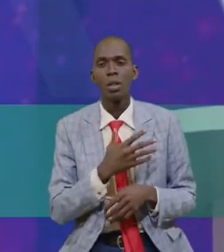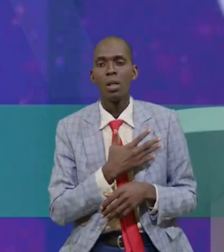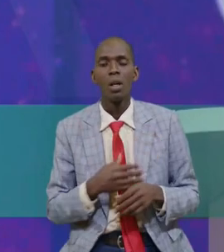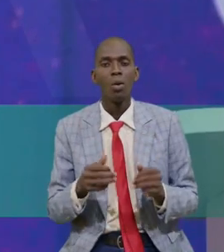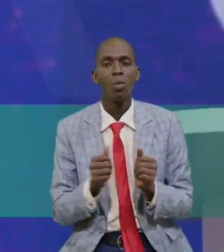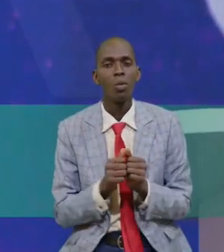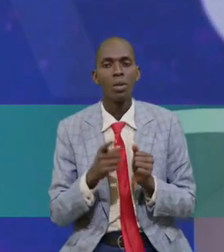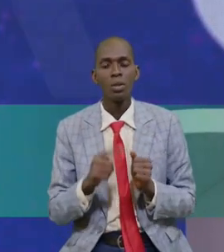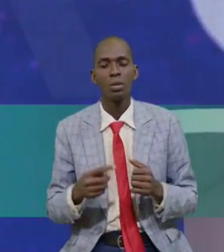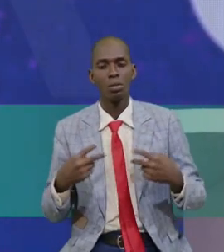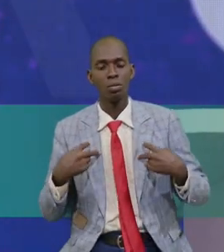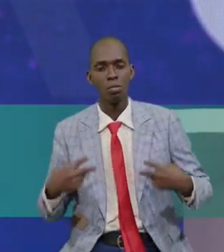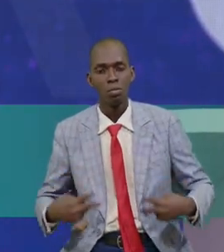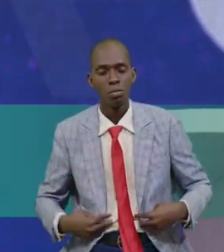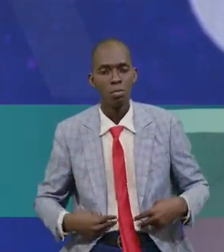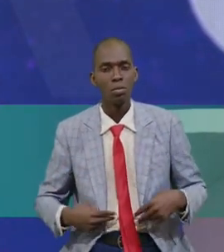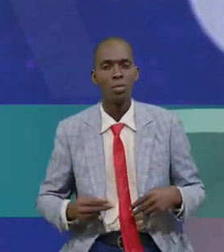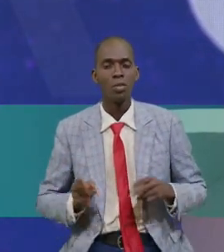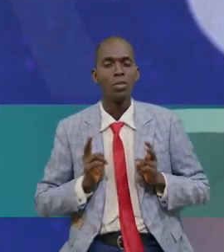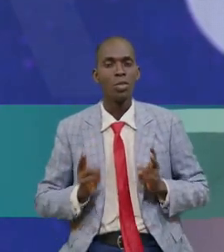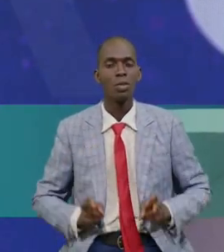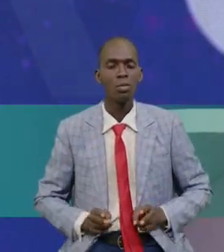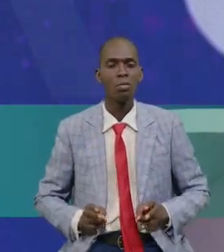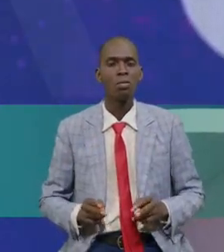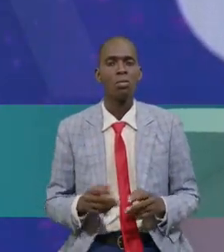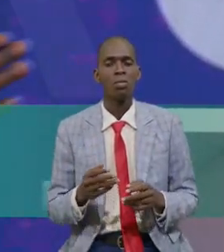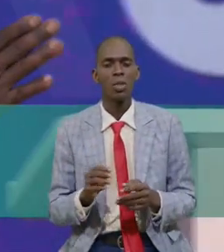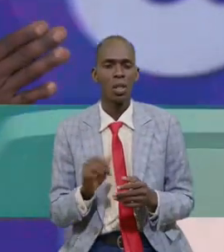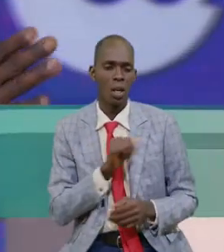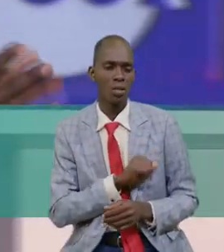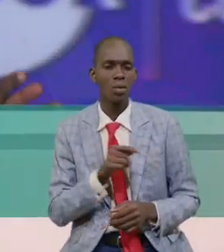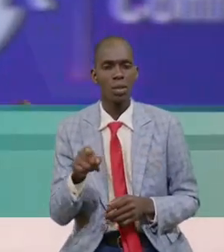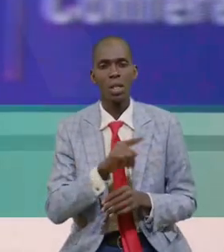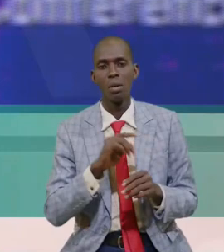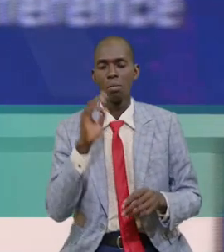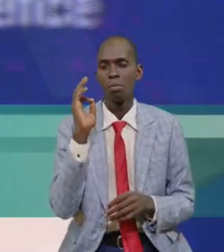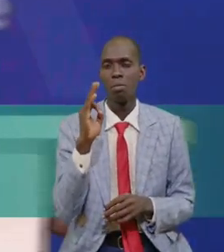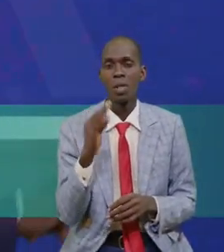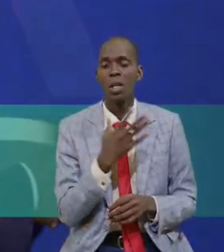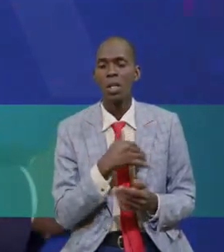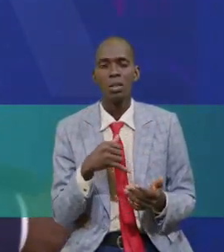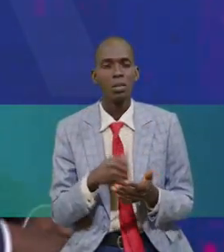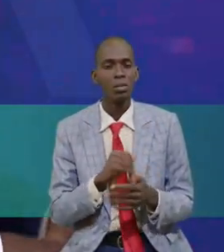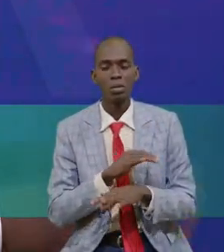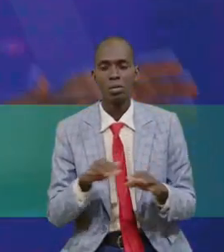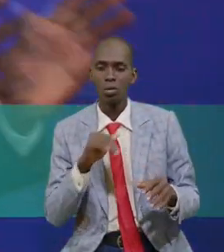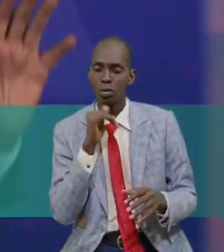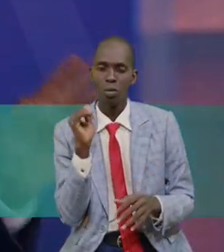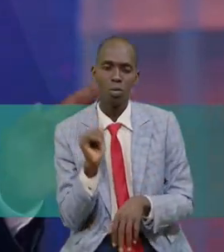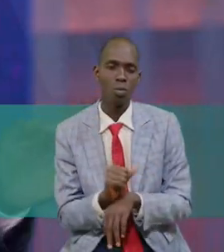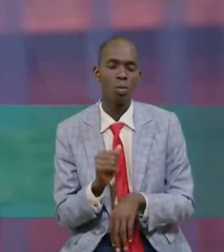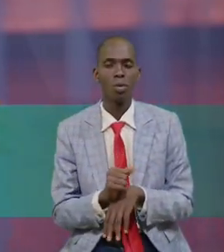physical, natural attitude, they minister and it doesn't work. And they